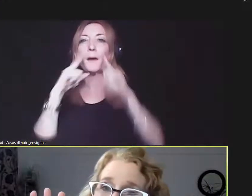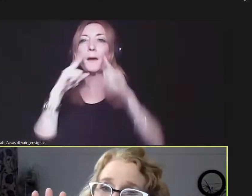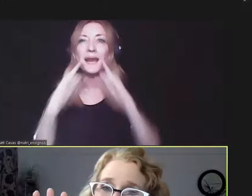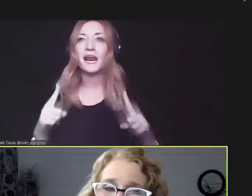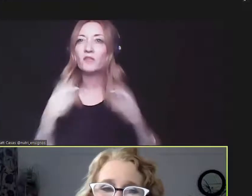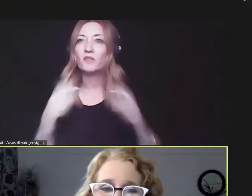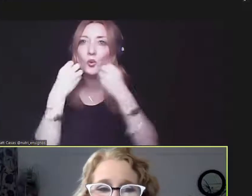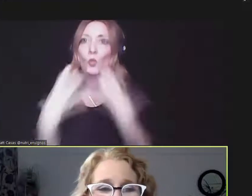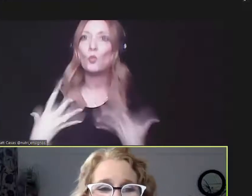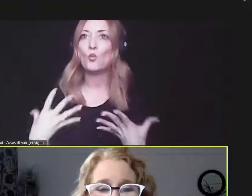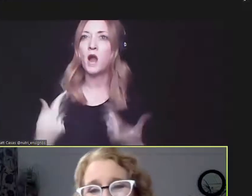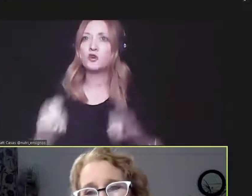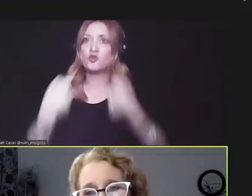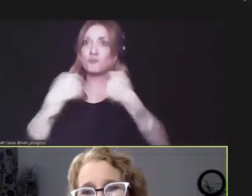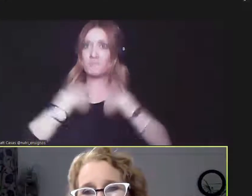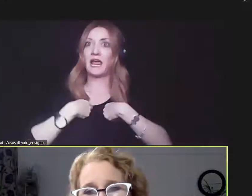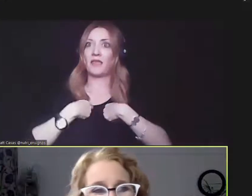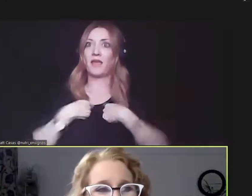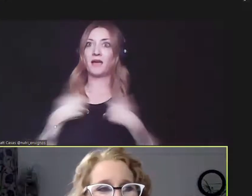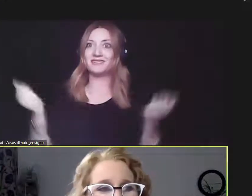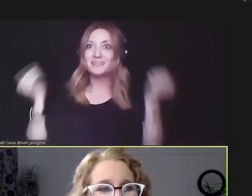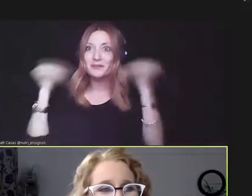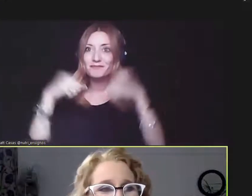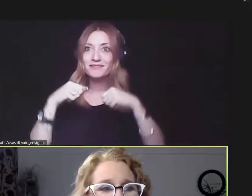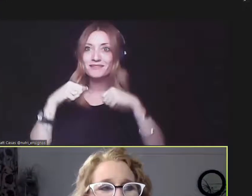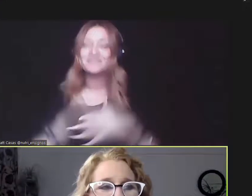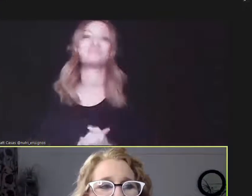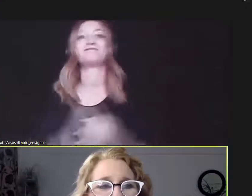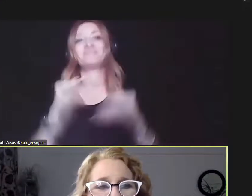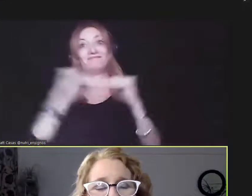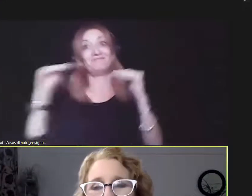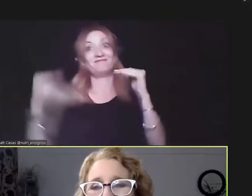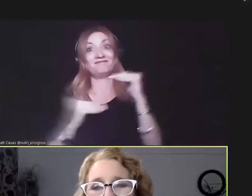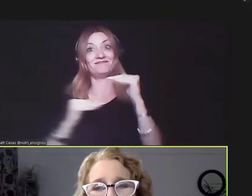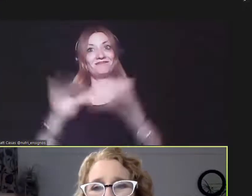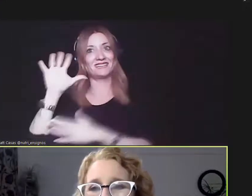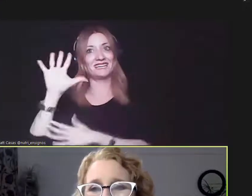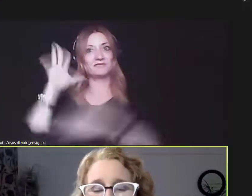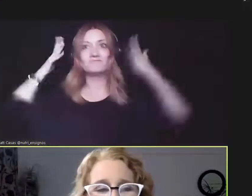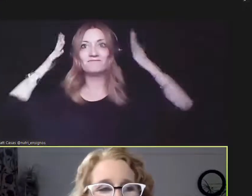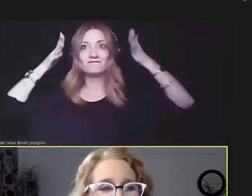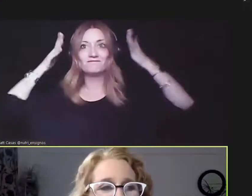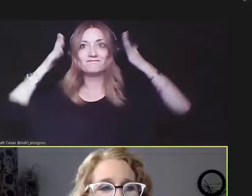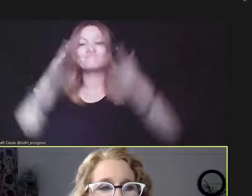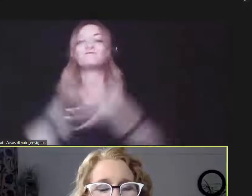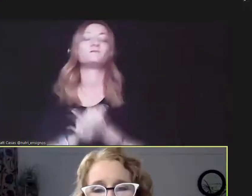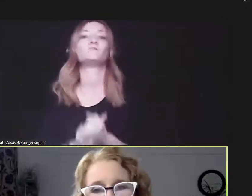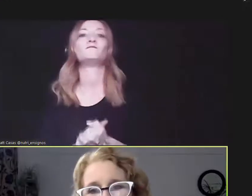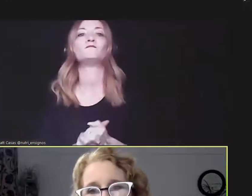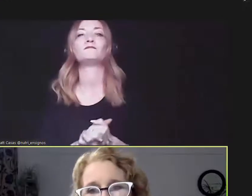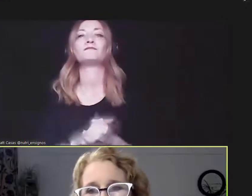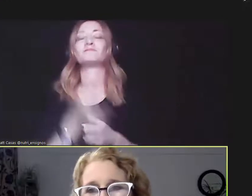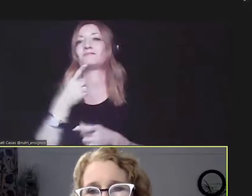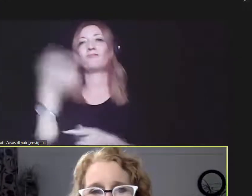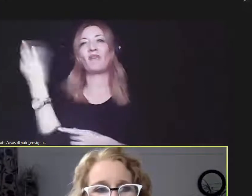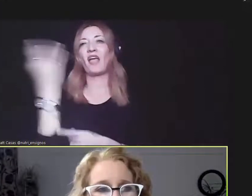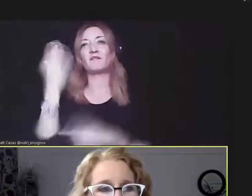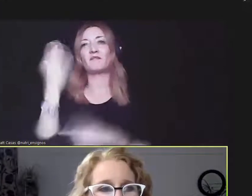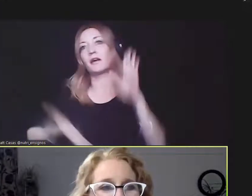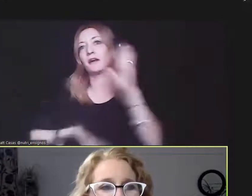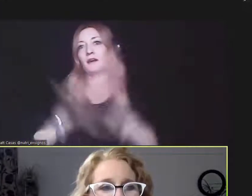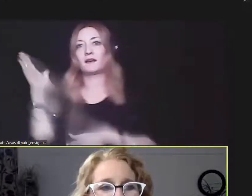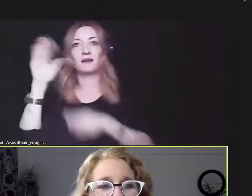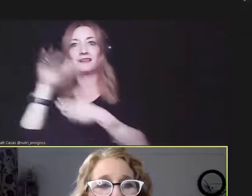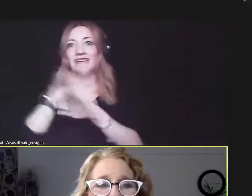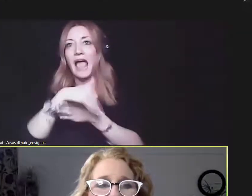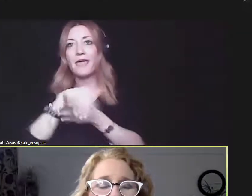5 is to get fresh air. So, there's a range of benefits of getting fresh air,